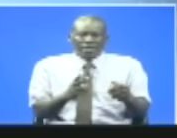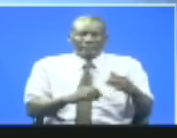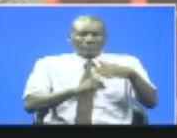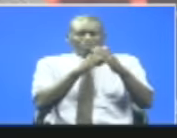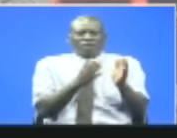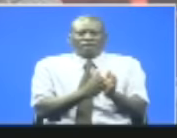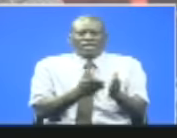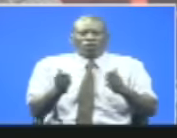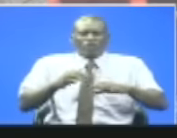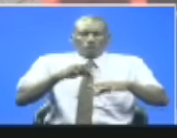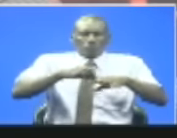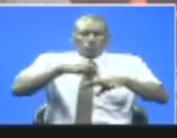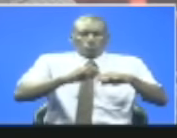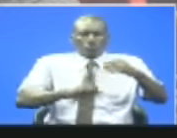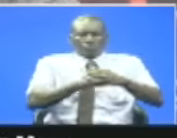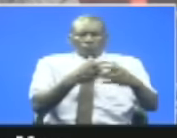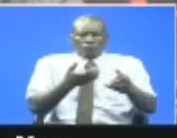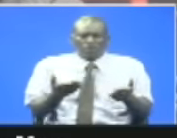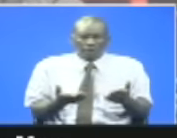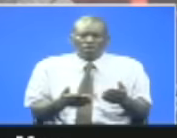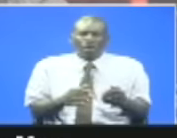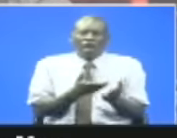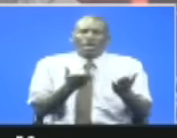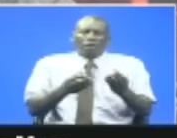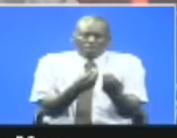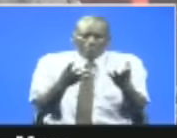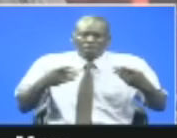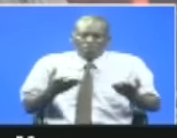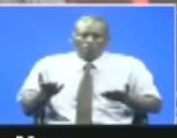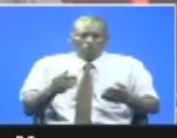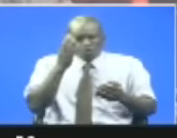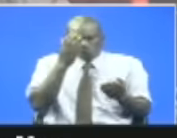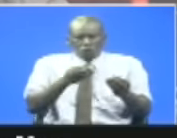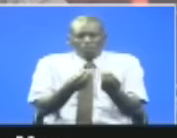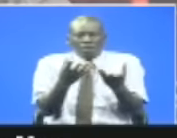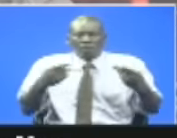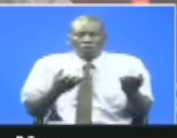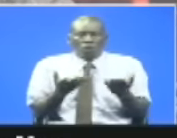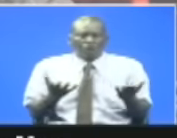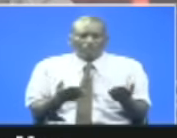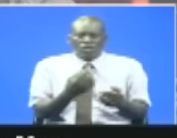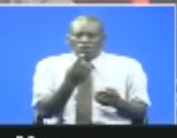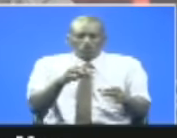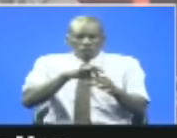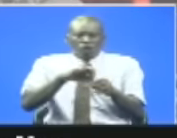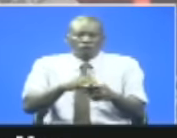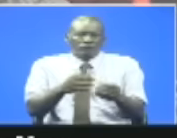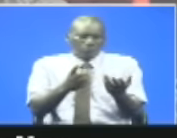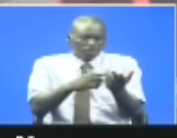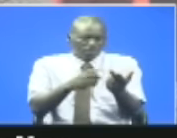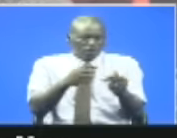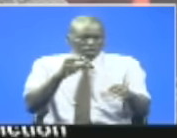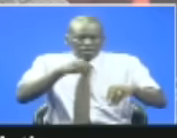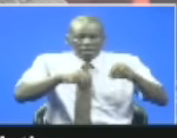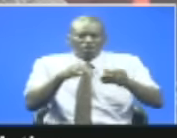support. True. Support, you know, and where is the majority? We know where the majority lies because each vote counts in an election. And